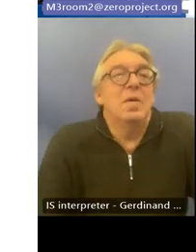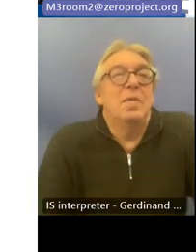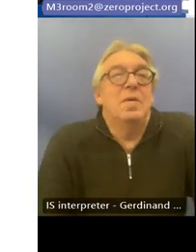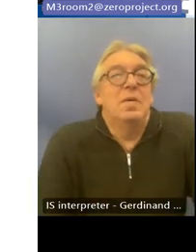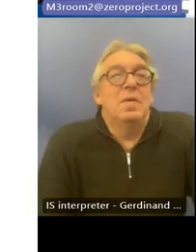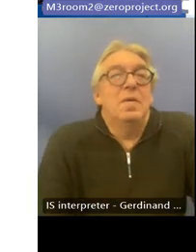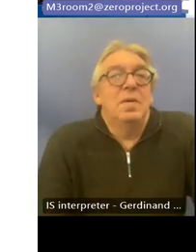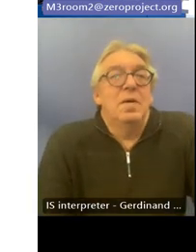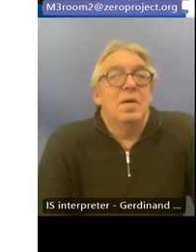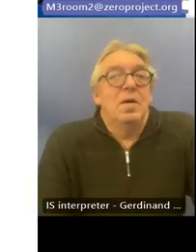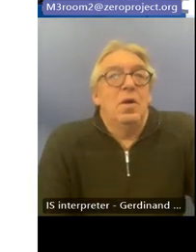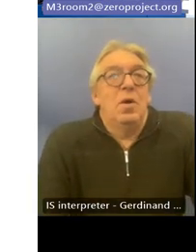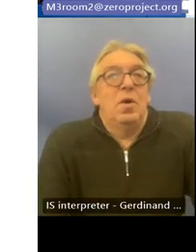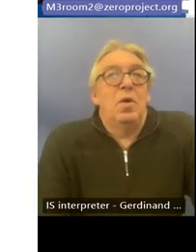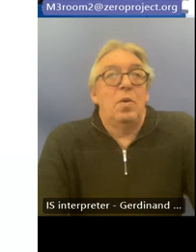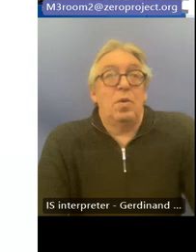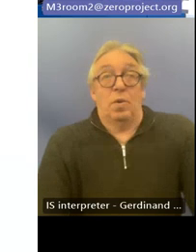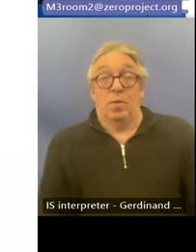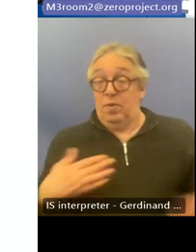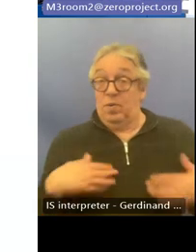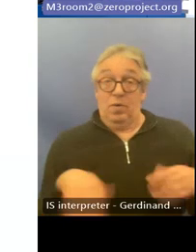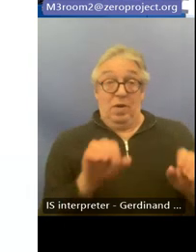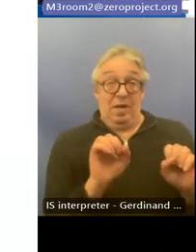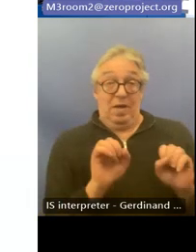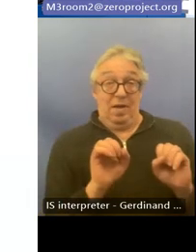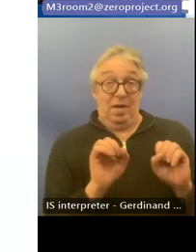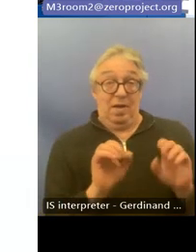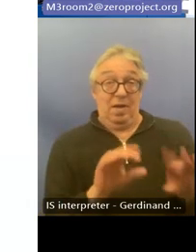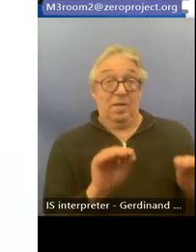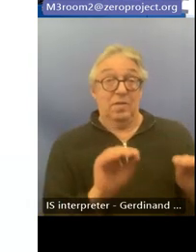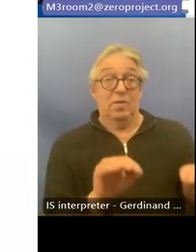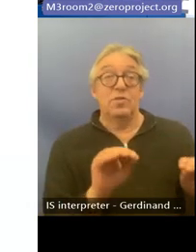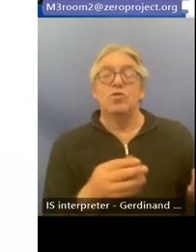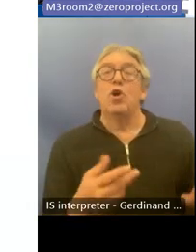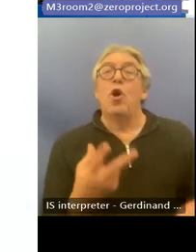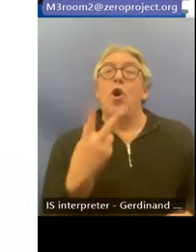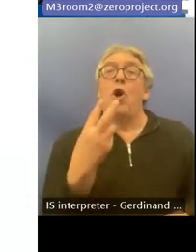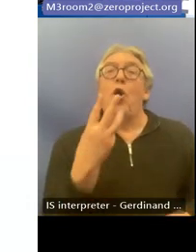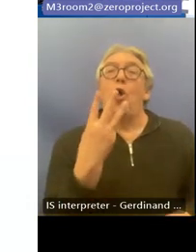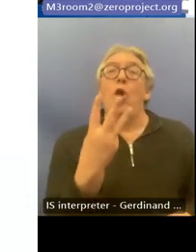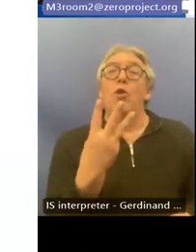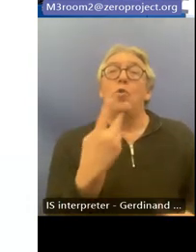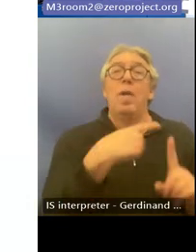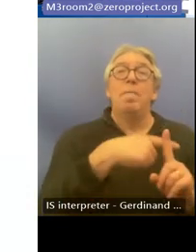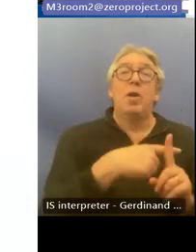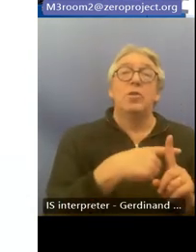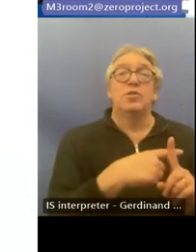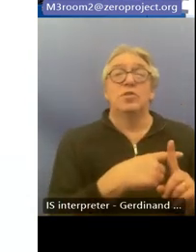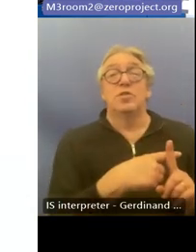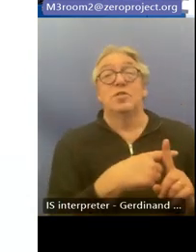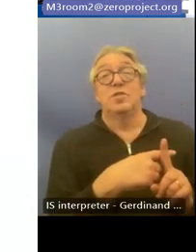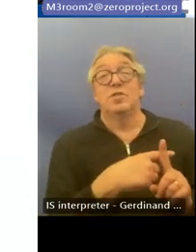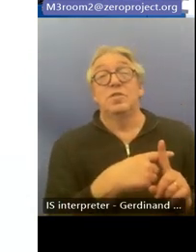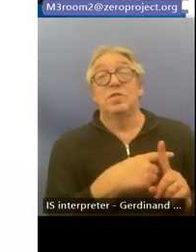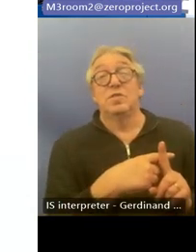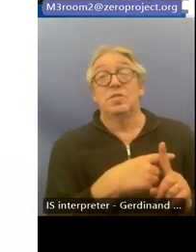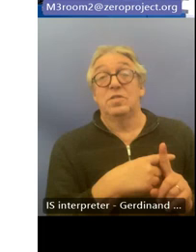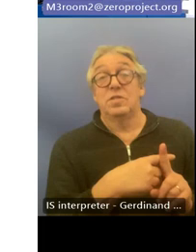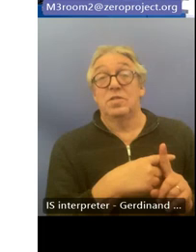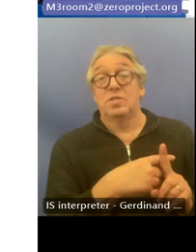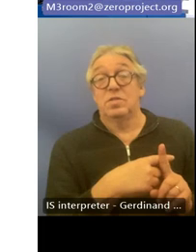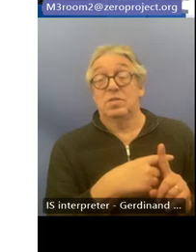actually, this education, our age group is 3+ to 5+, the children with disabilities. And also there is open for